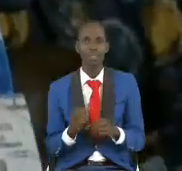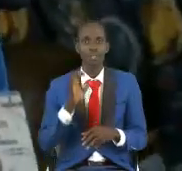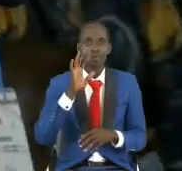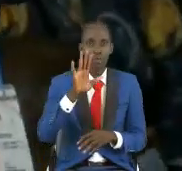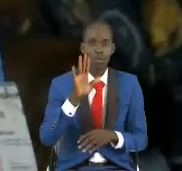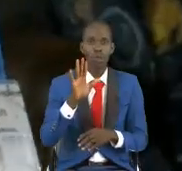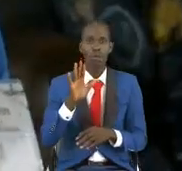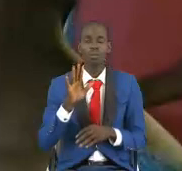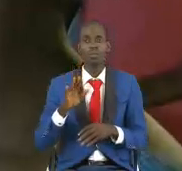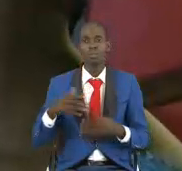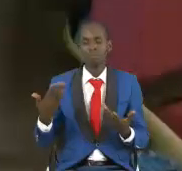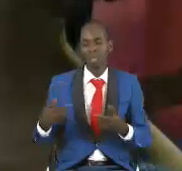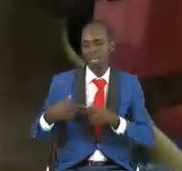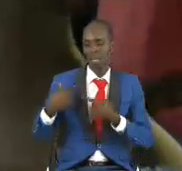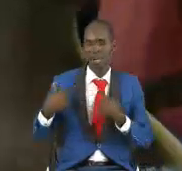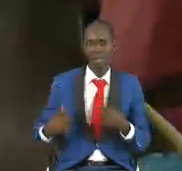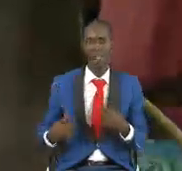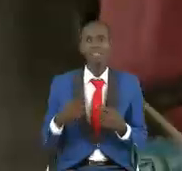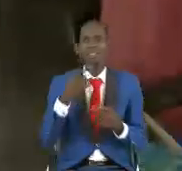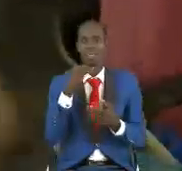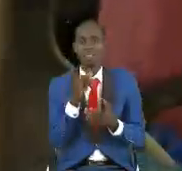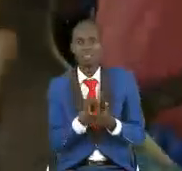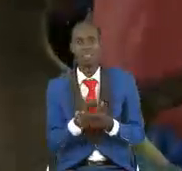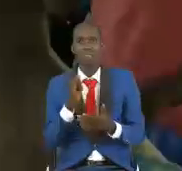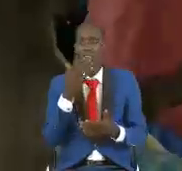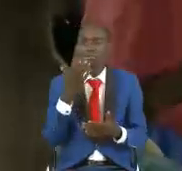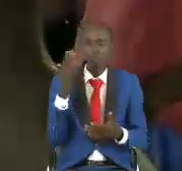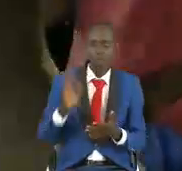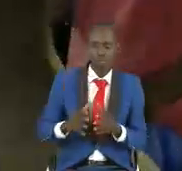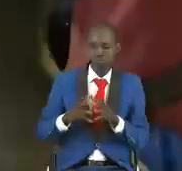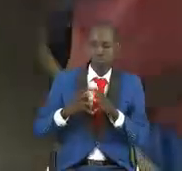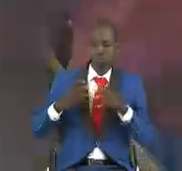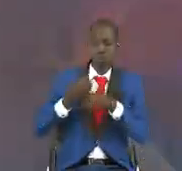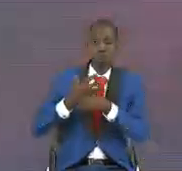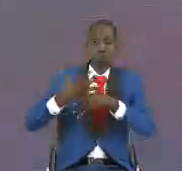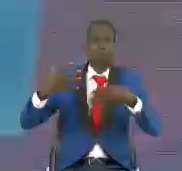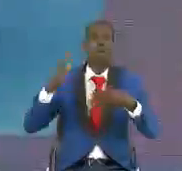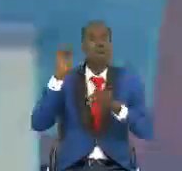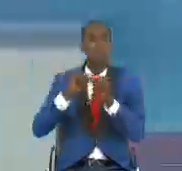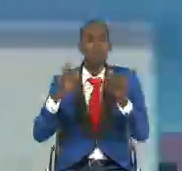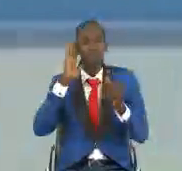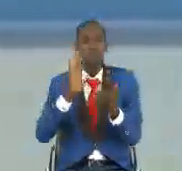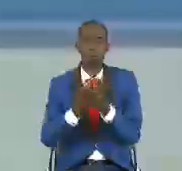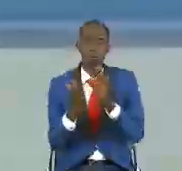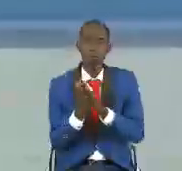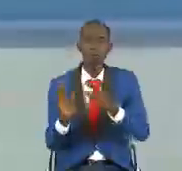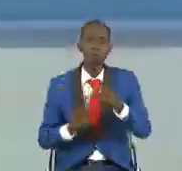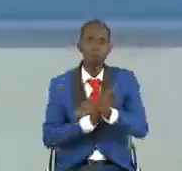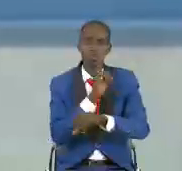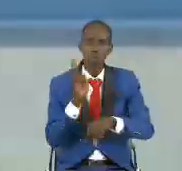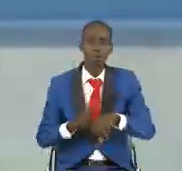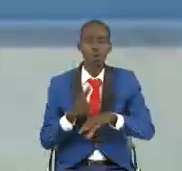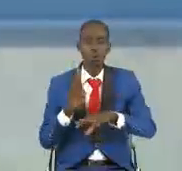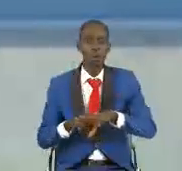say, is enlarged. Everything will become normal. The bleeding, everything will stop tonight